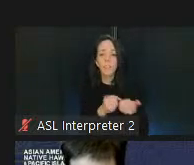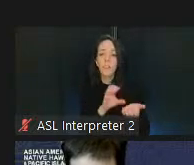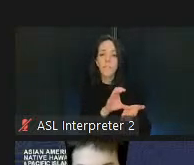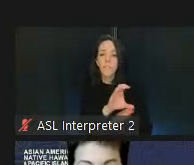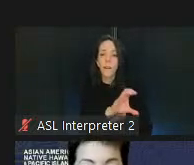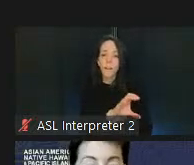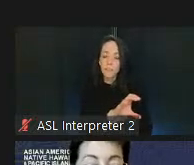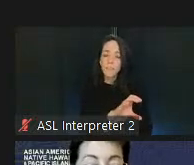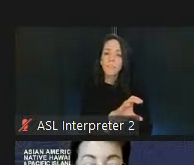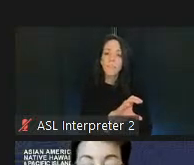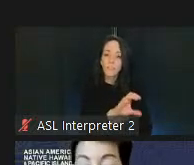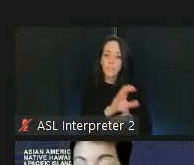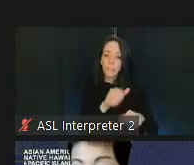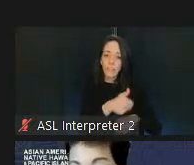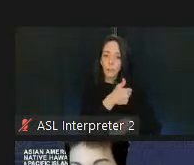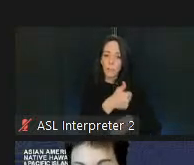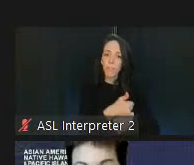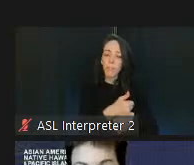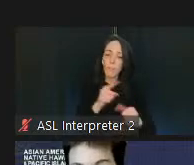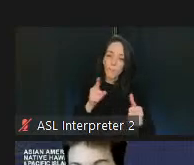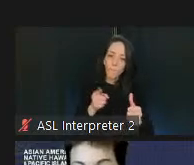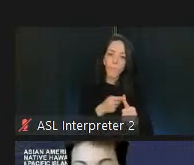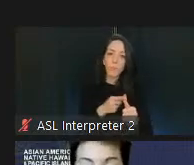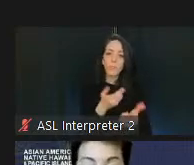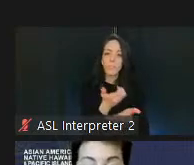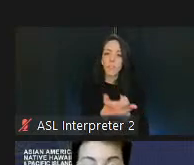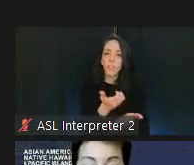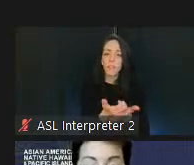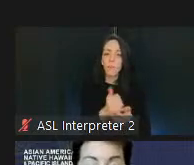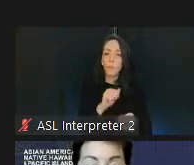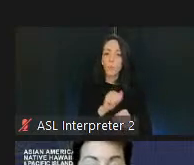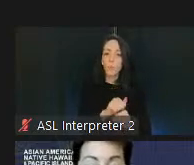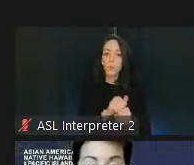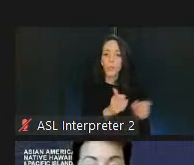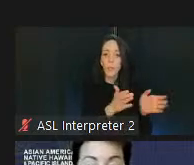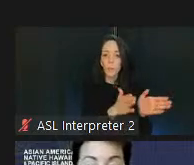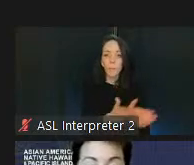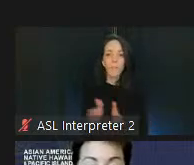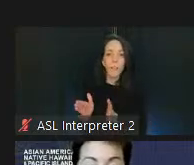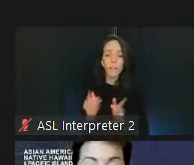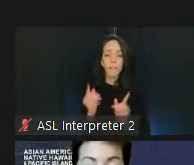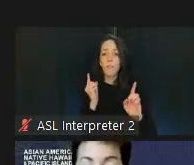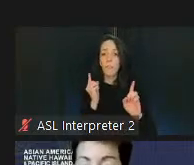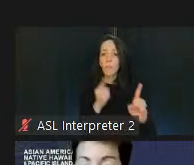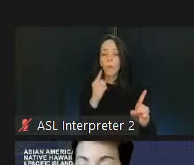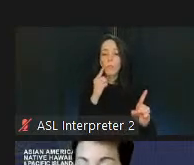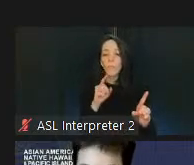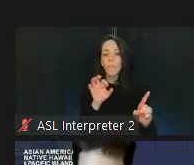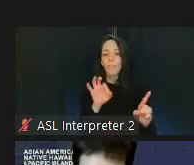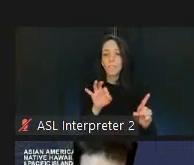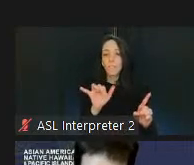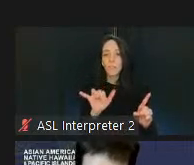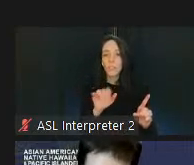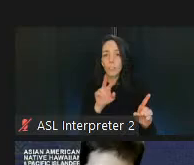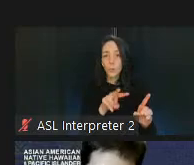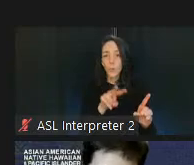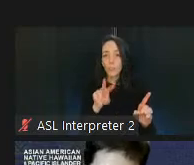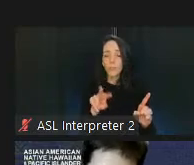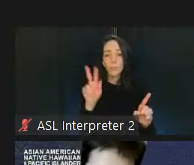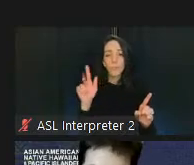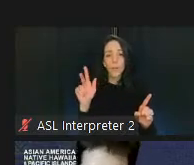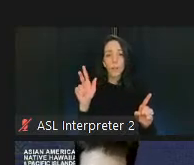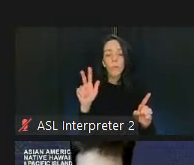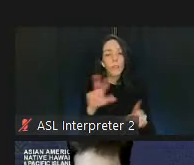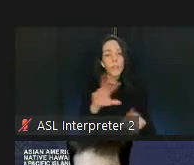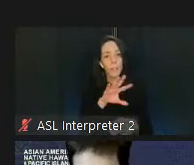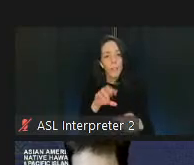Washington County's first economic development work plan. The goals for fiscal year 22-23 include promoting